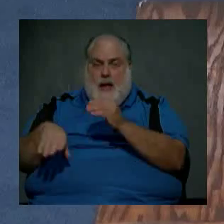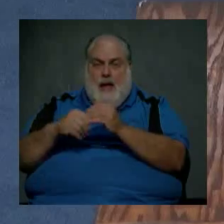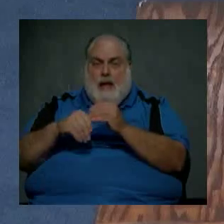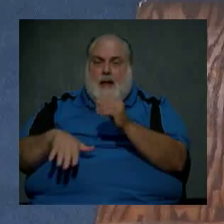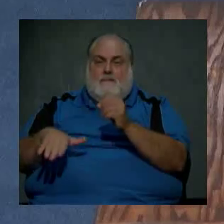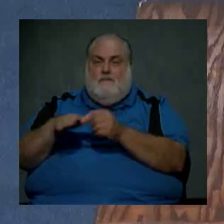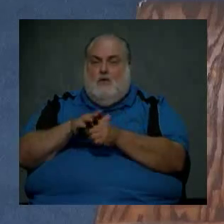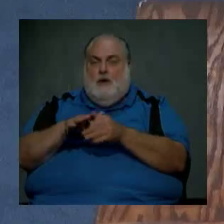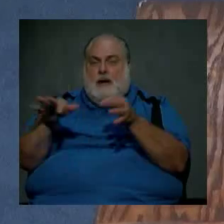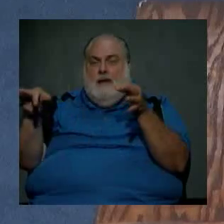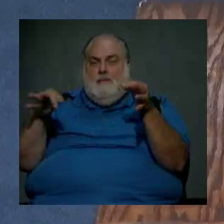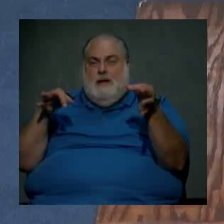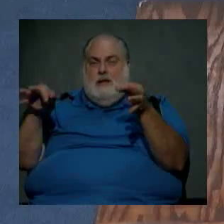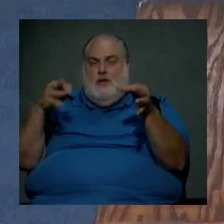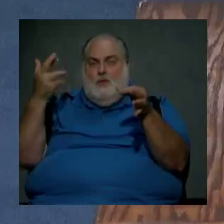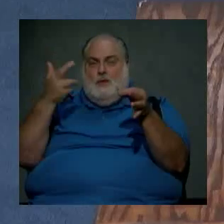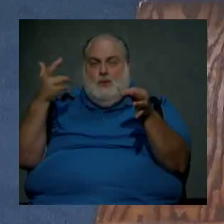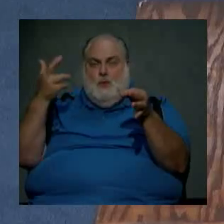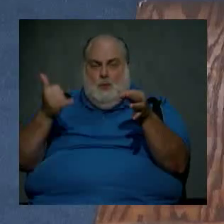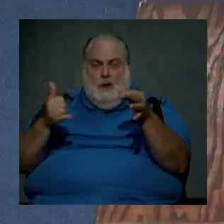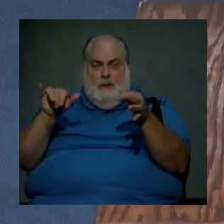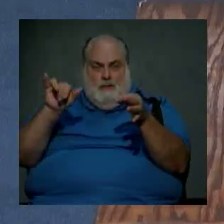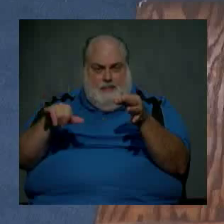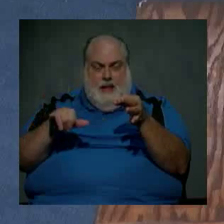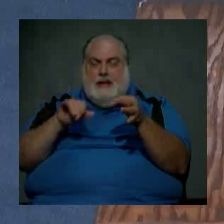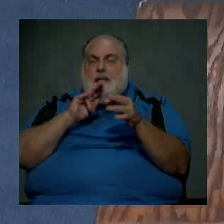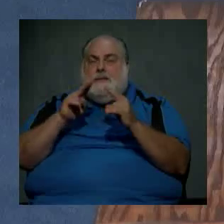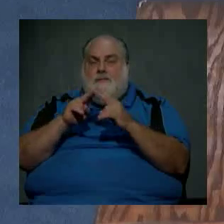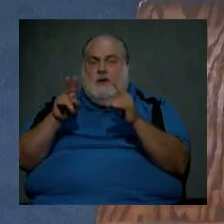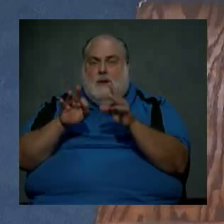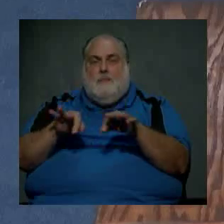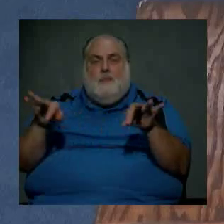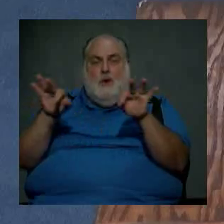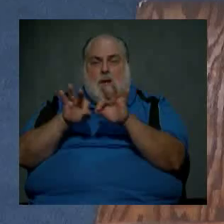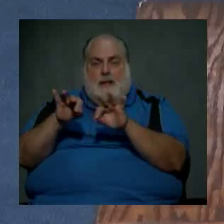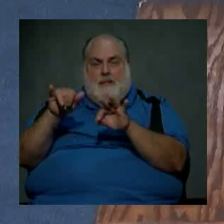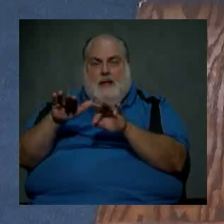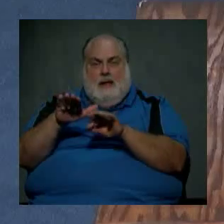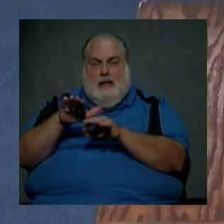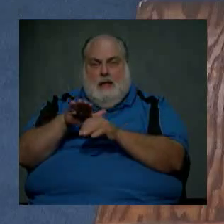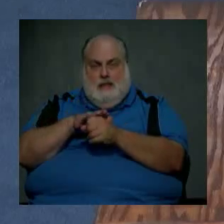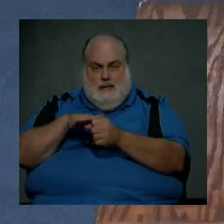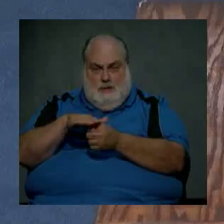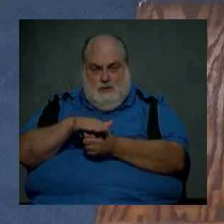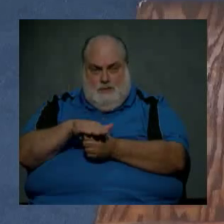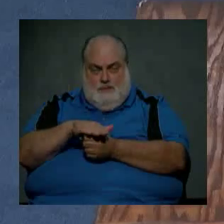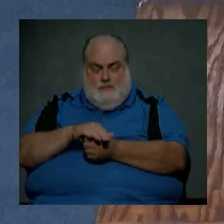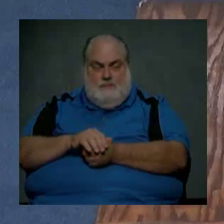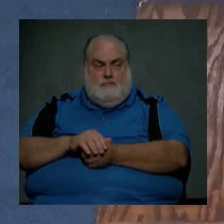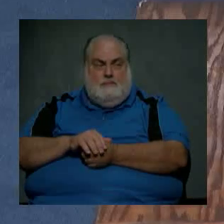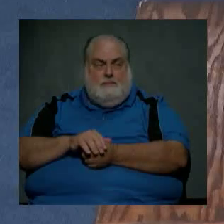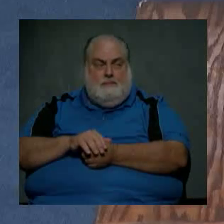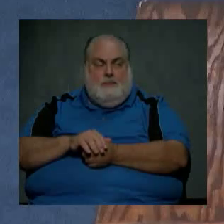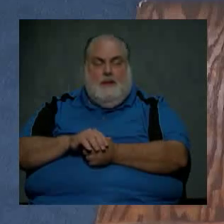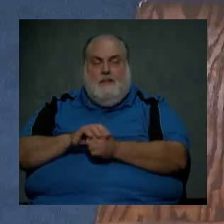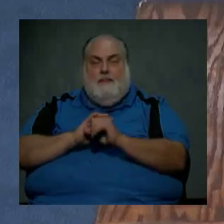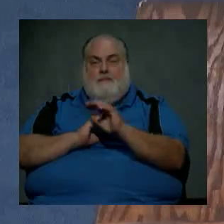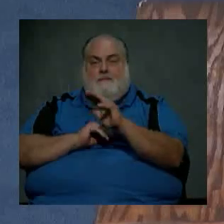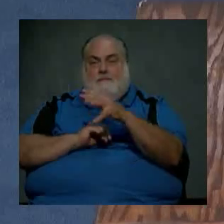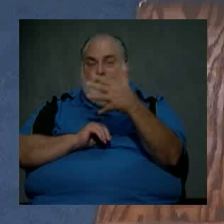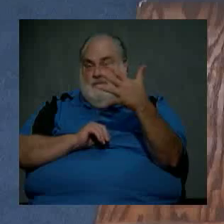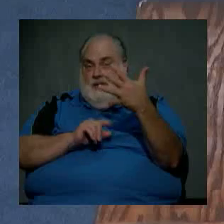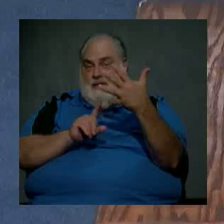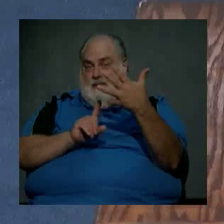of the intent of why they think sandwich boards are important in that district. The fifth thing they did was